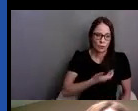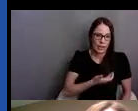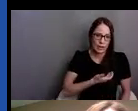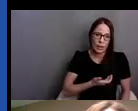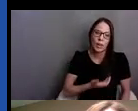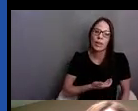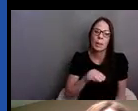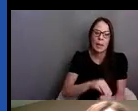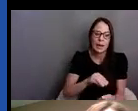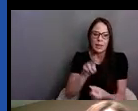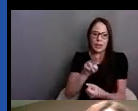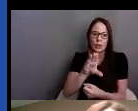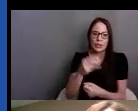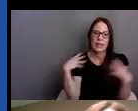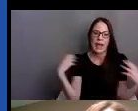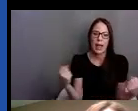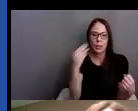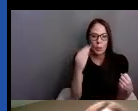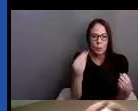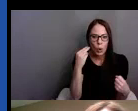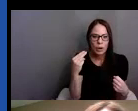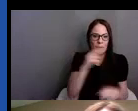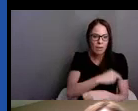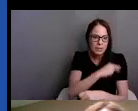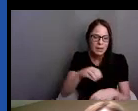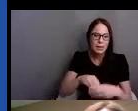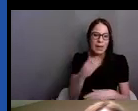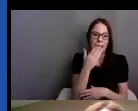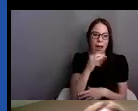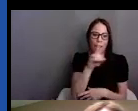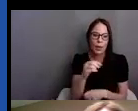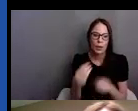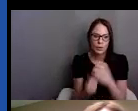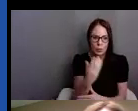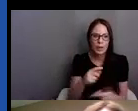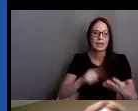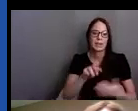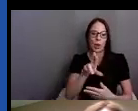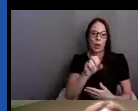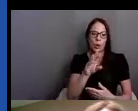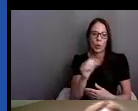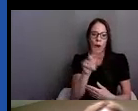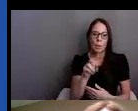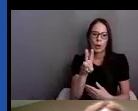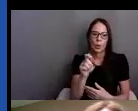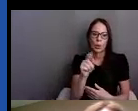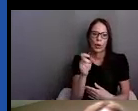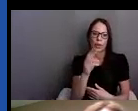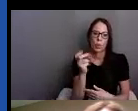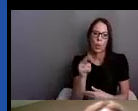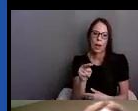Director of the Office of Behavioral Health for CDHS. And so with that, I'm going to go over to Dr. Rachel Herlihy.